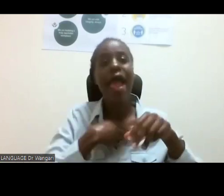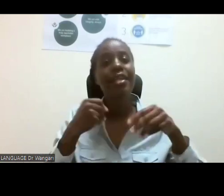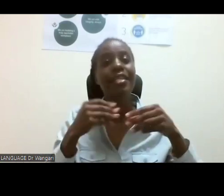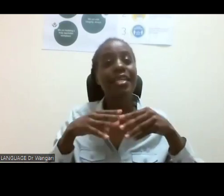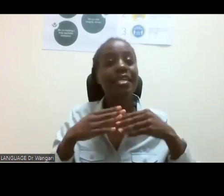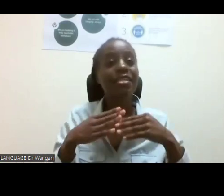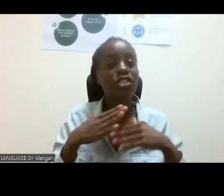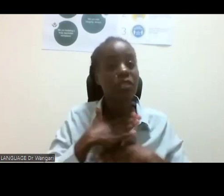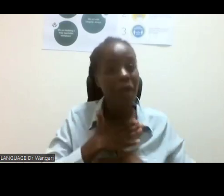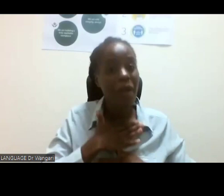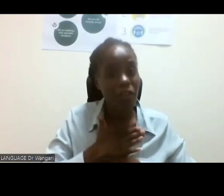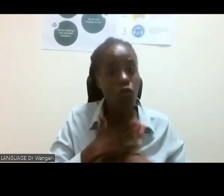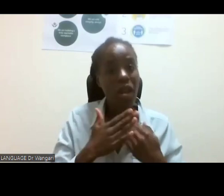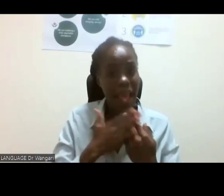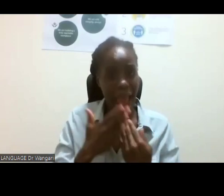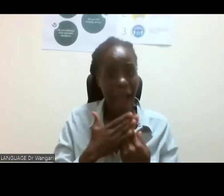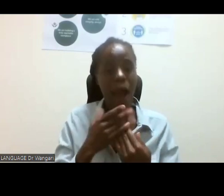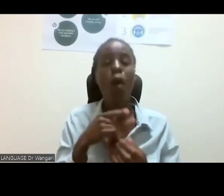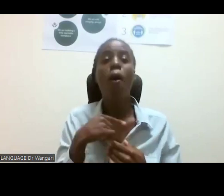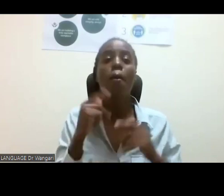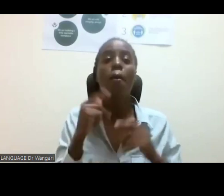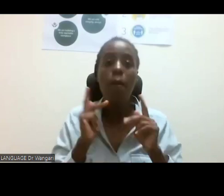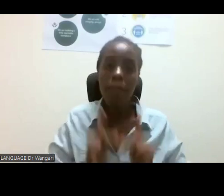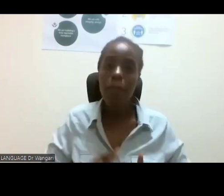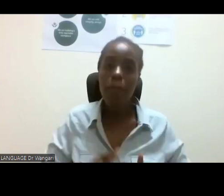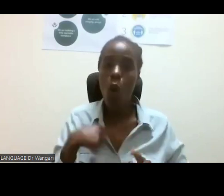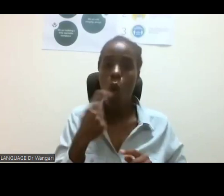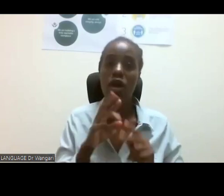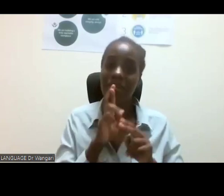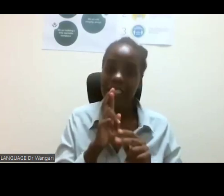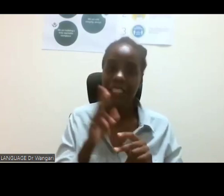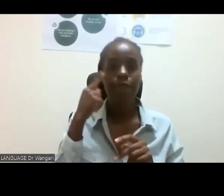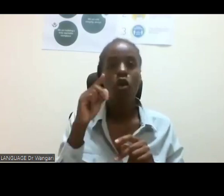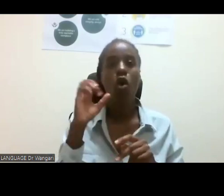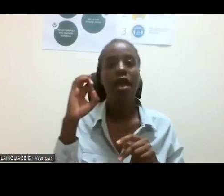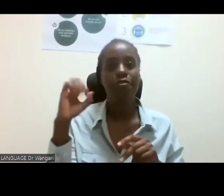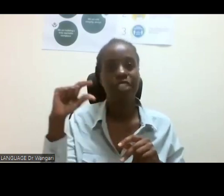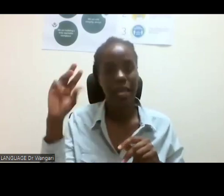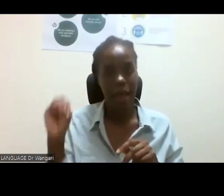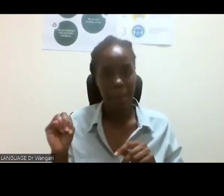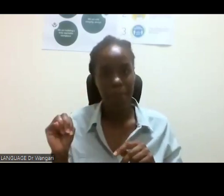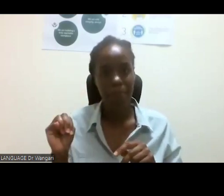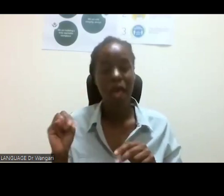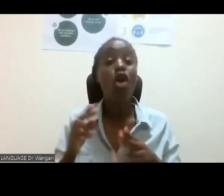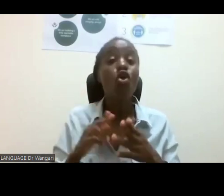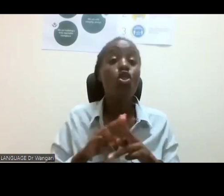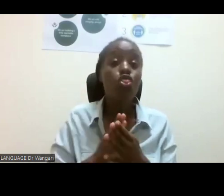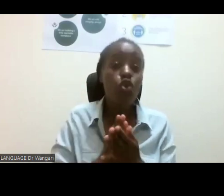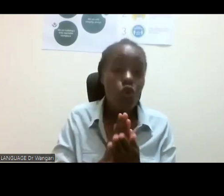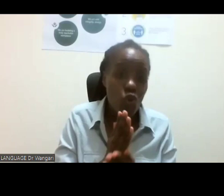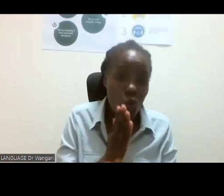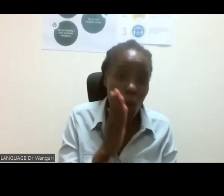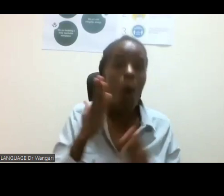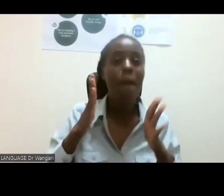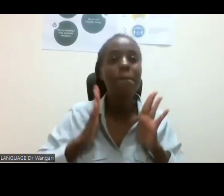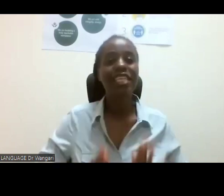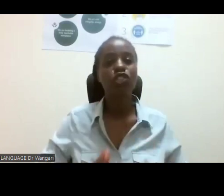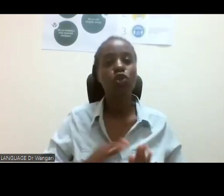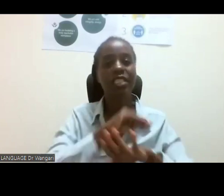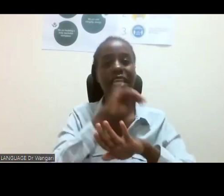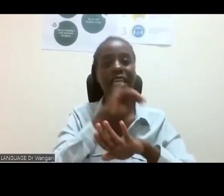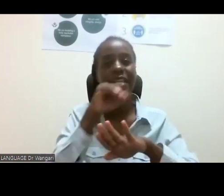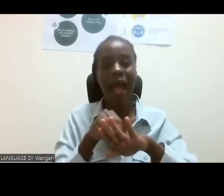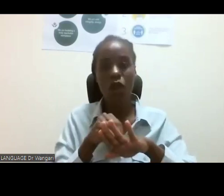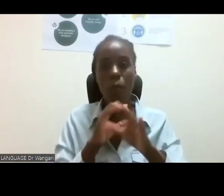undergone FGM or are at risk of the same. Through personal-centered communication, healthcare workers have